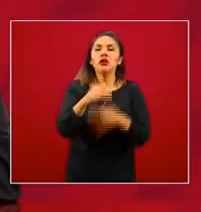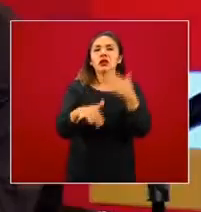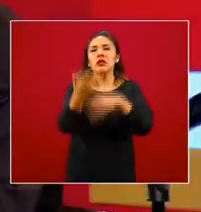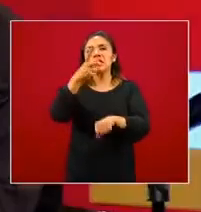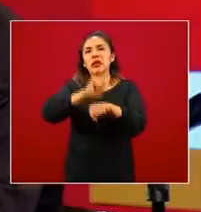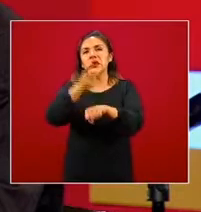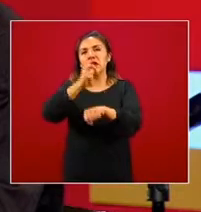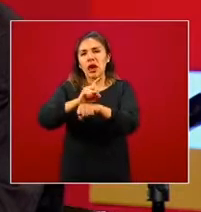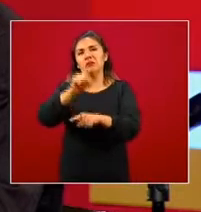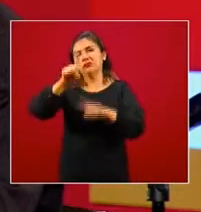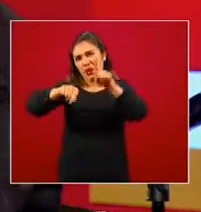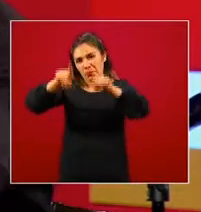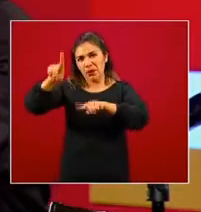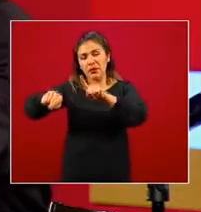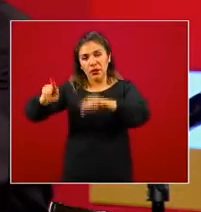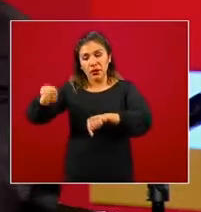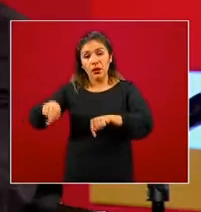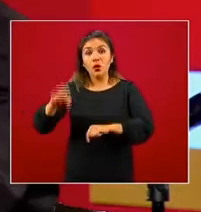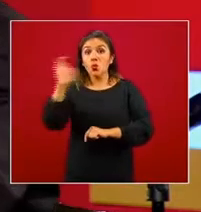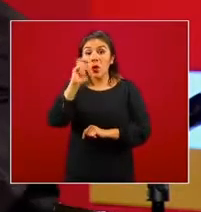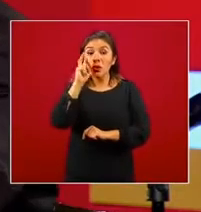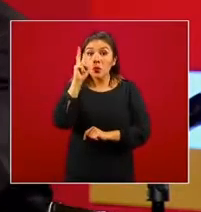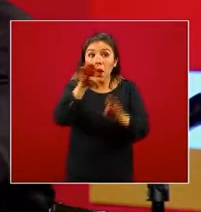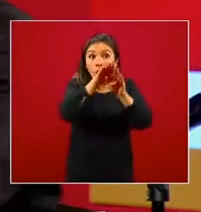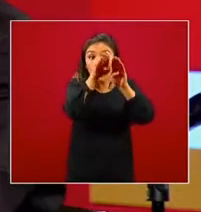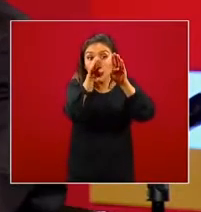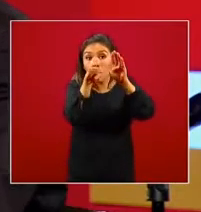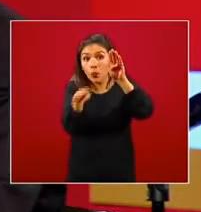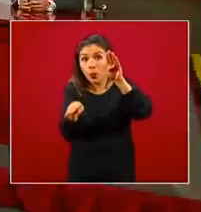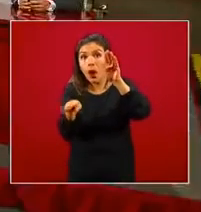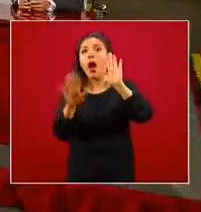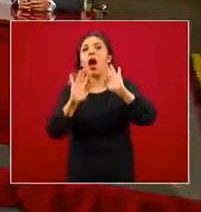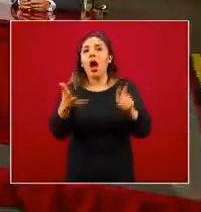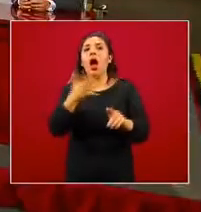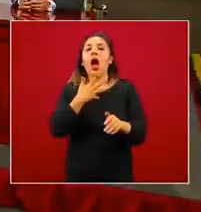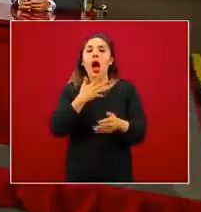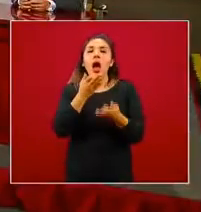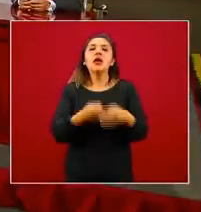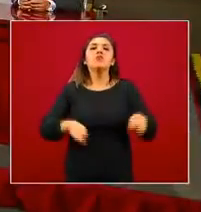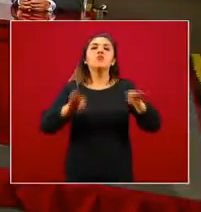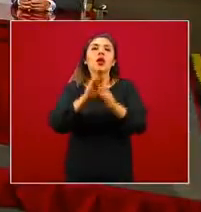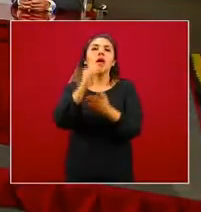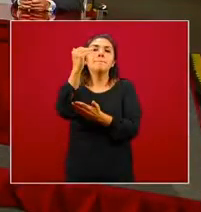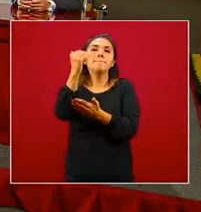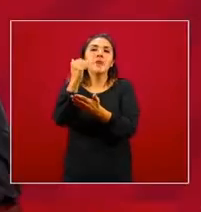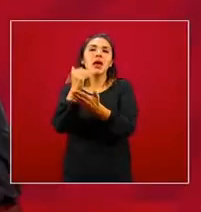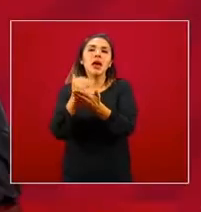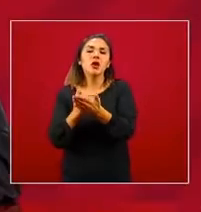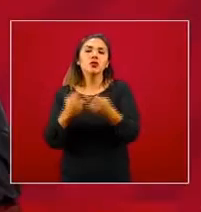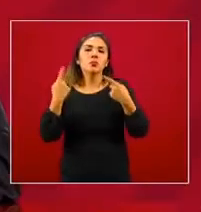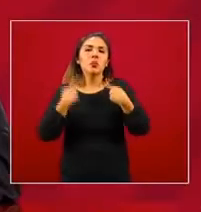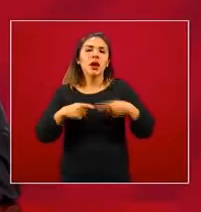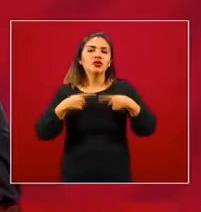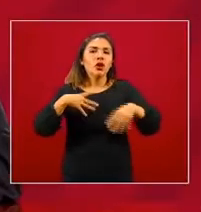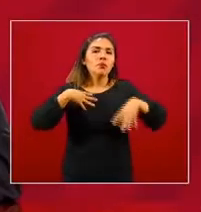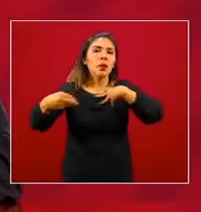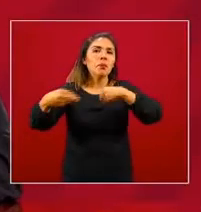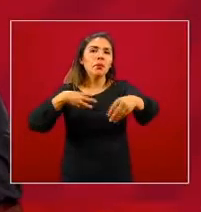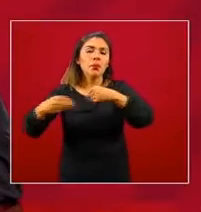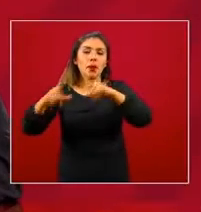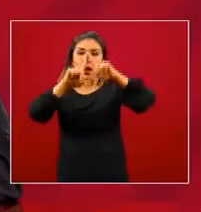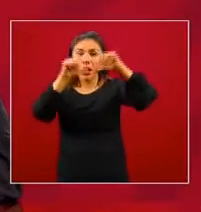see that there'll be 5, 7, 15 days where this will start to go downward. And when this happens, we'll have a very important